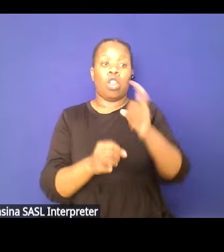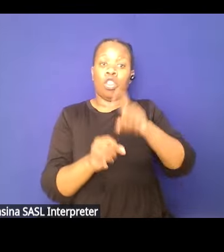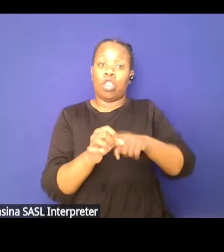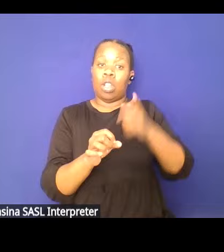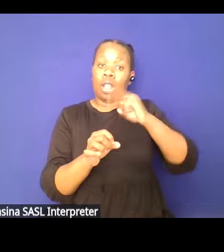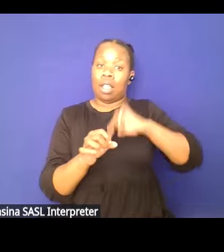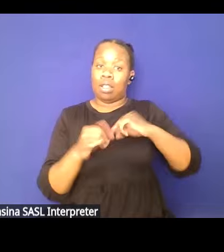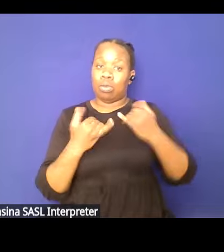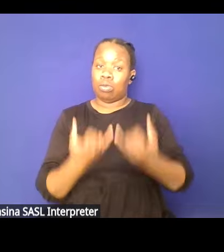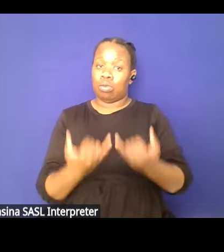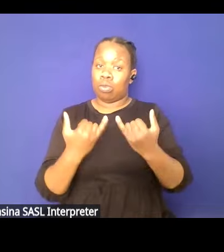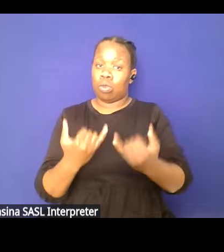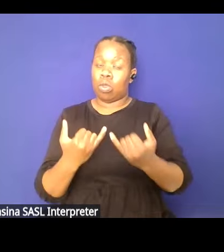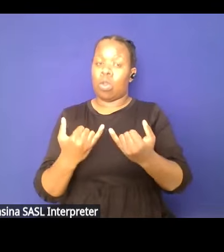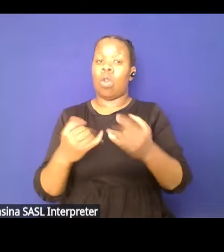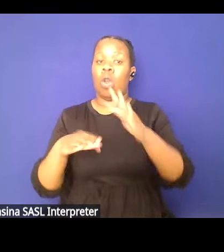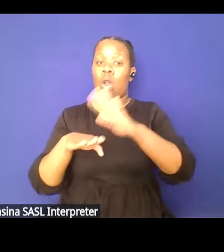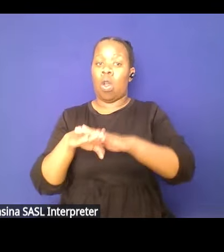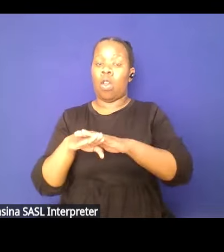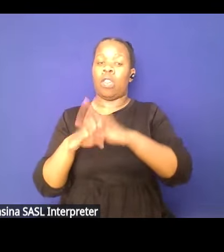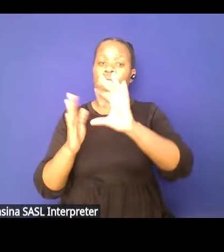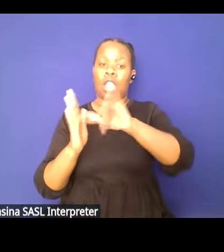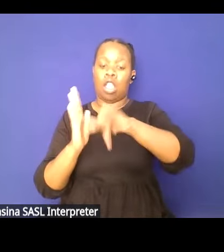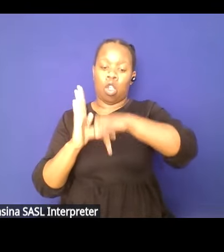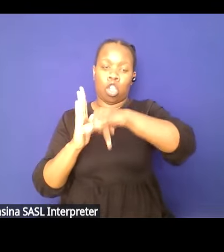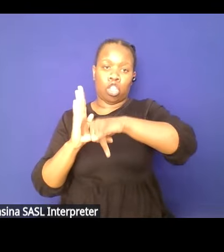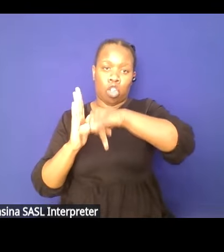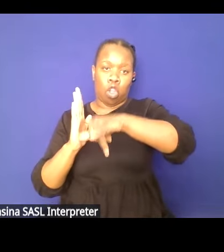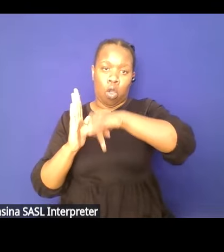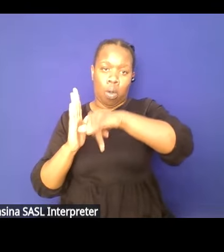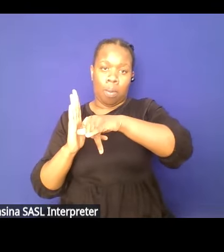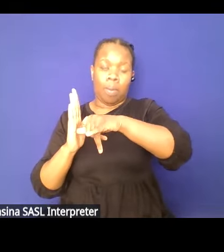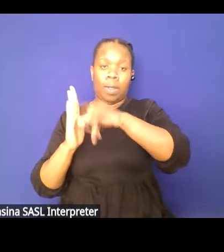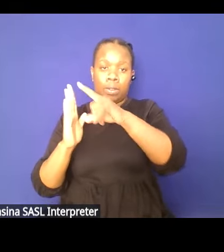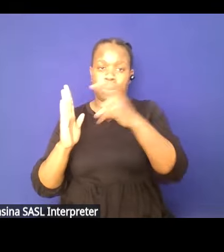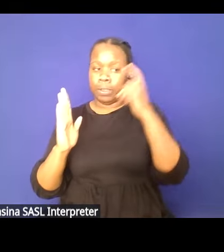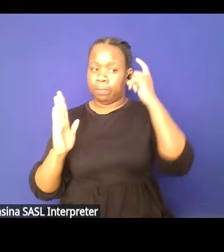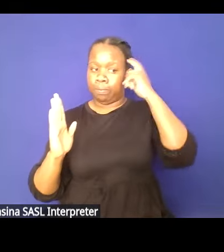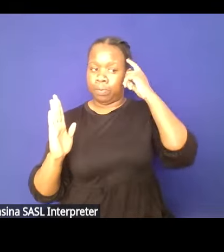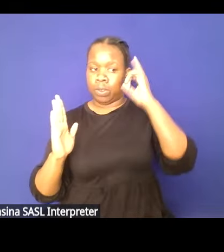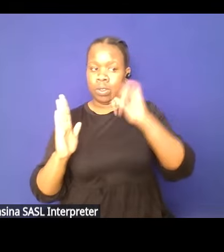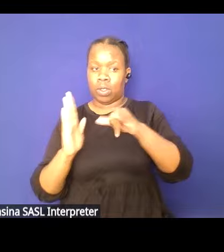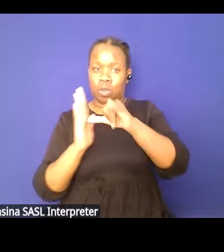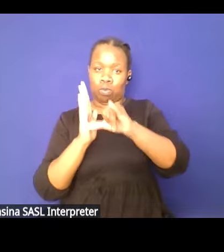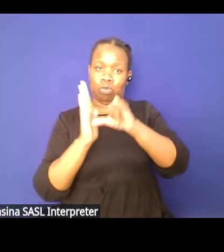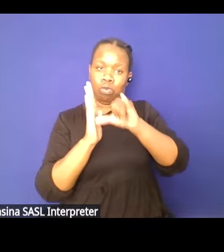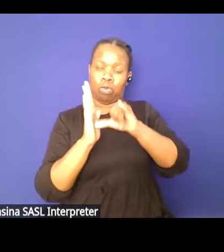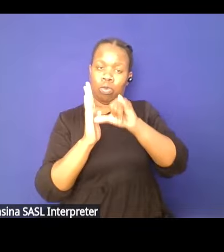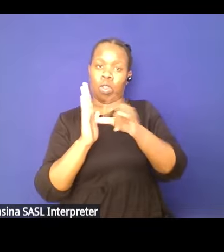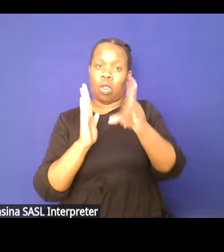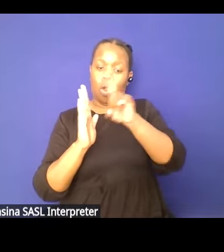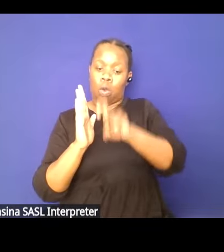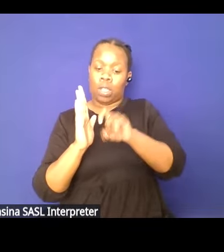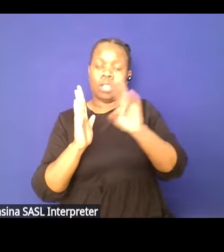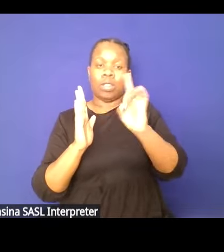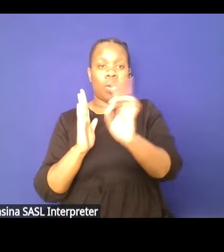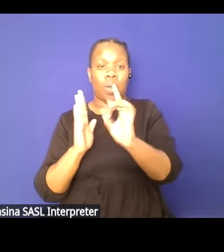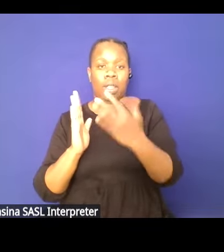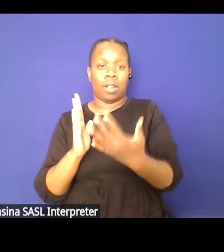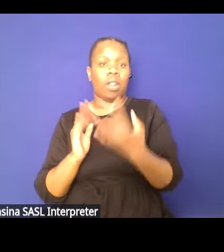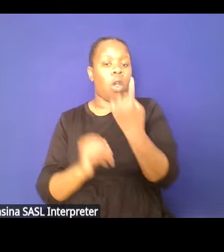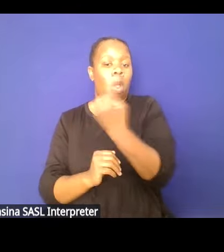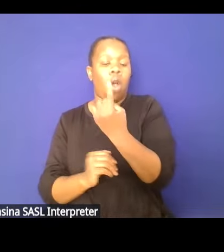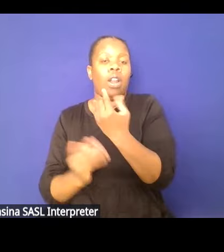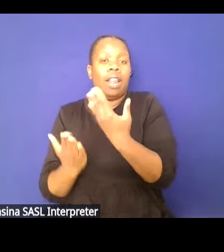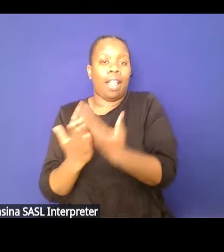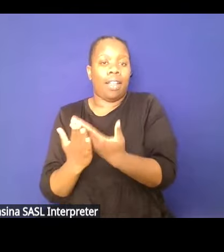joining us on the YouTube live stream, please note that the question and answers function will only be available to